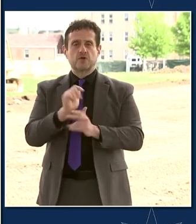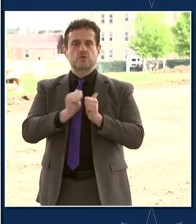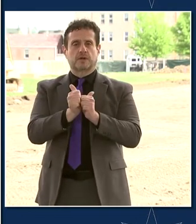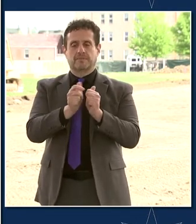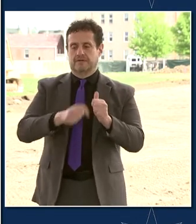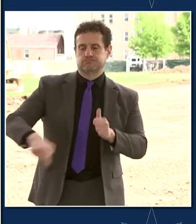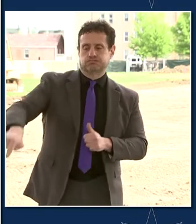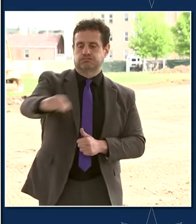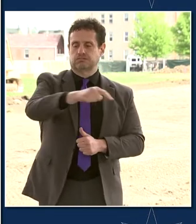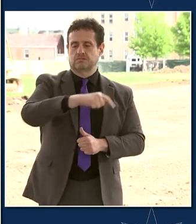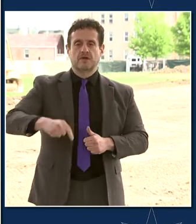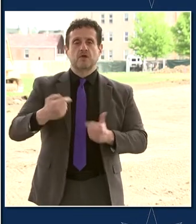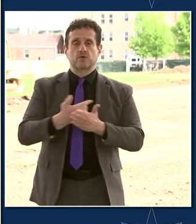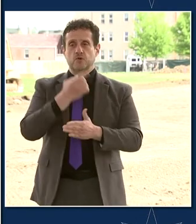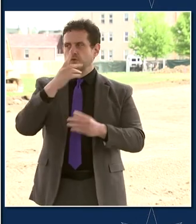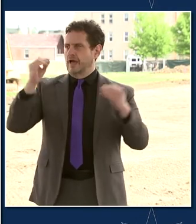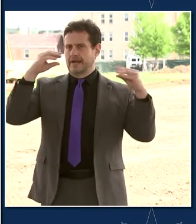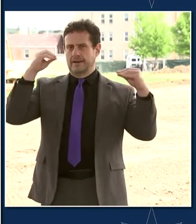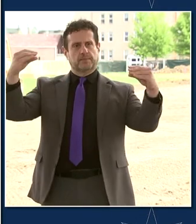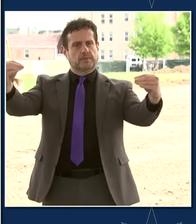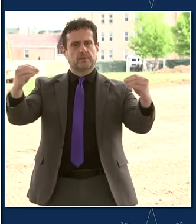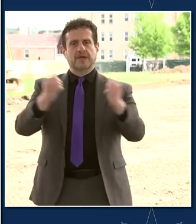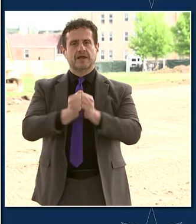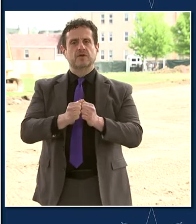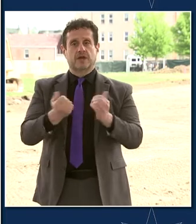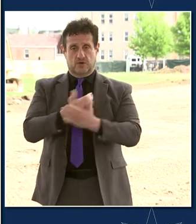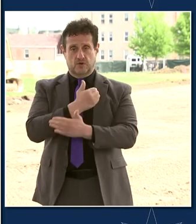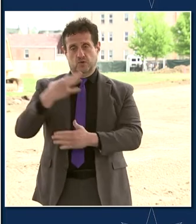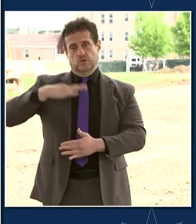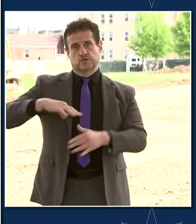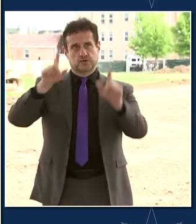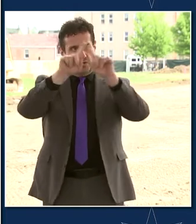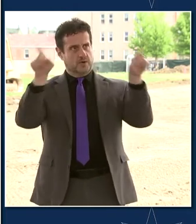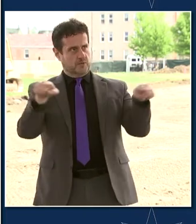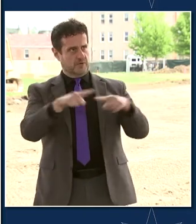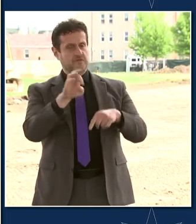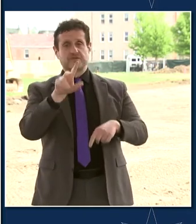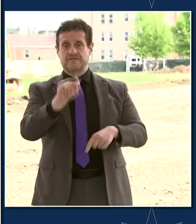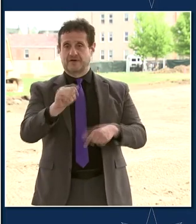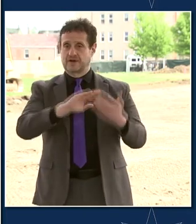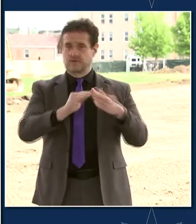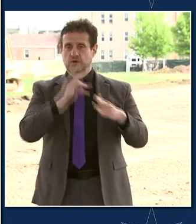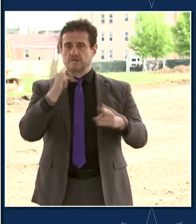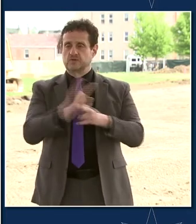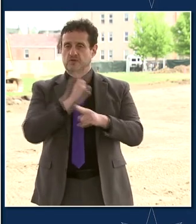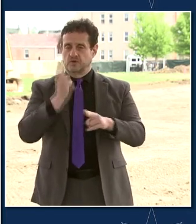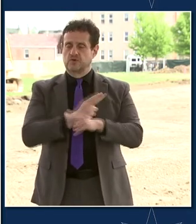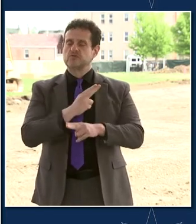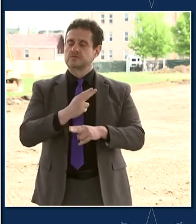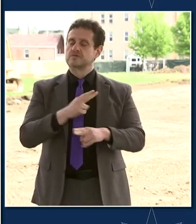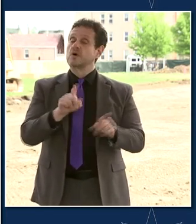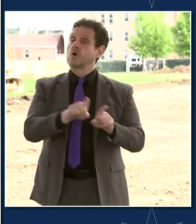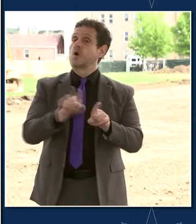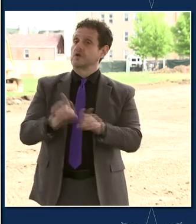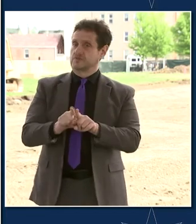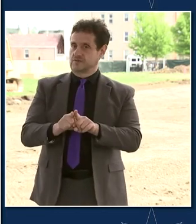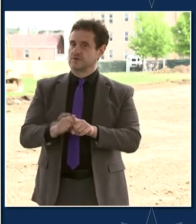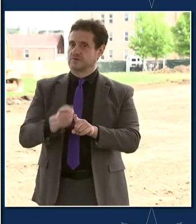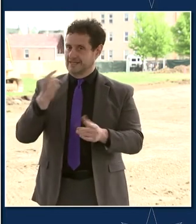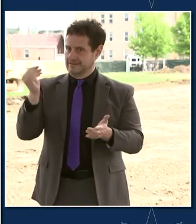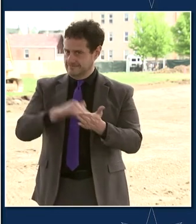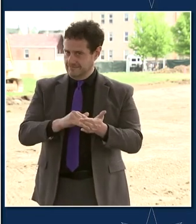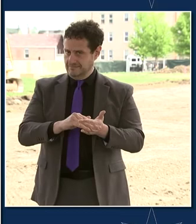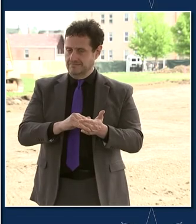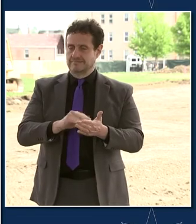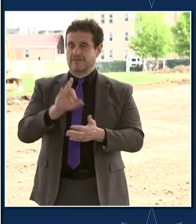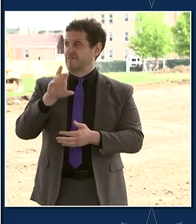scoreboard for the Farragut community. In addition, it is worth repeating, Farragut will also receive